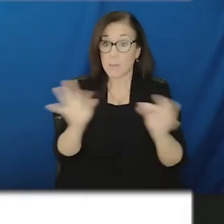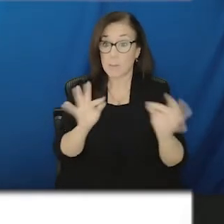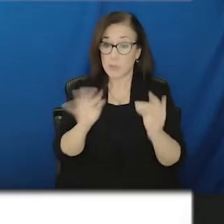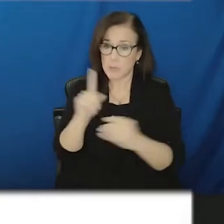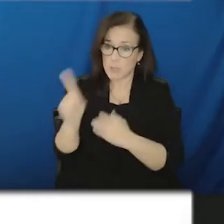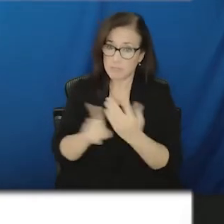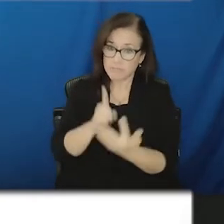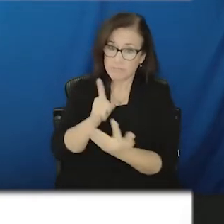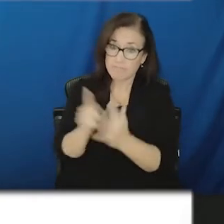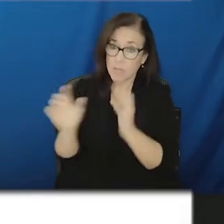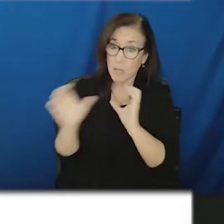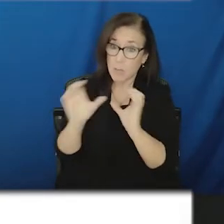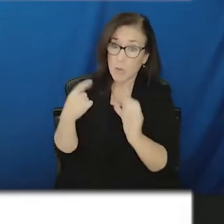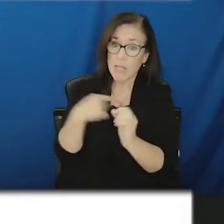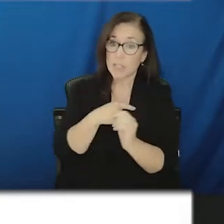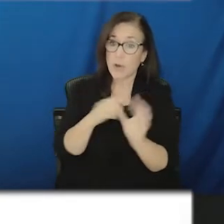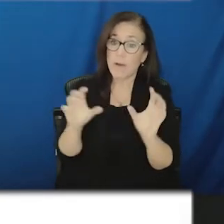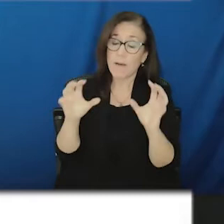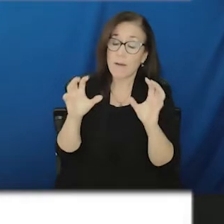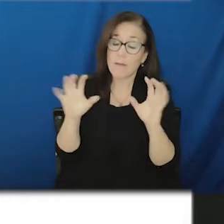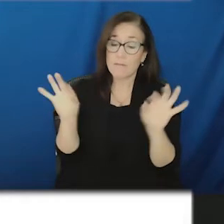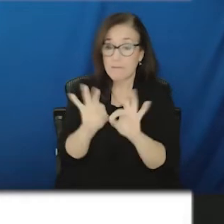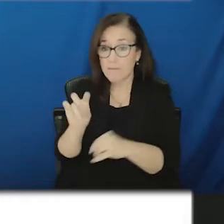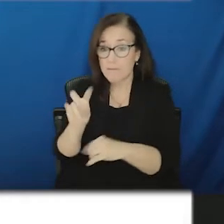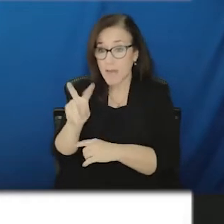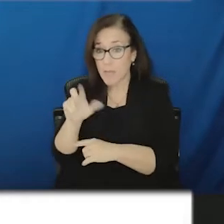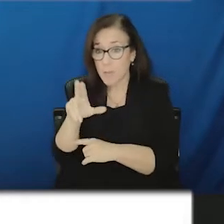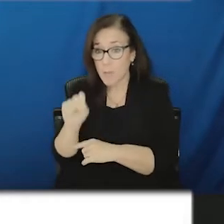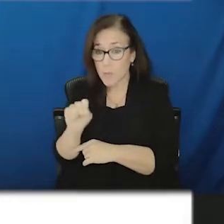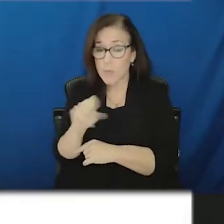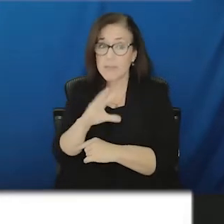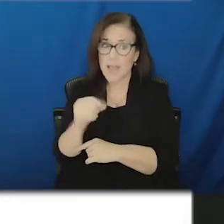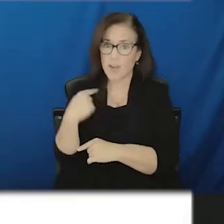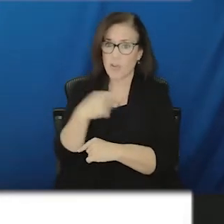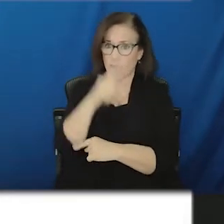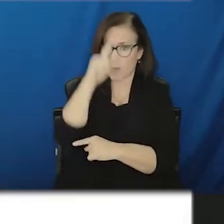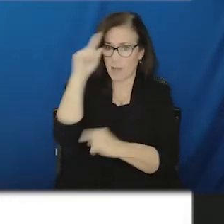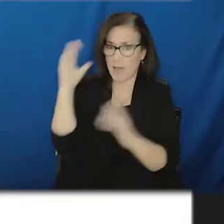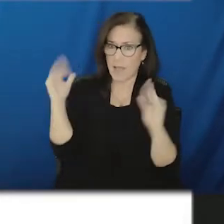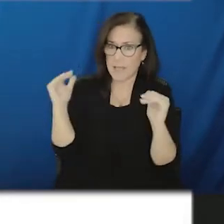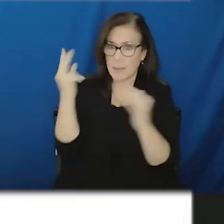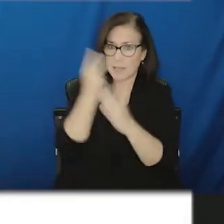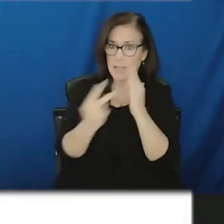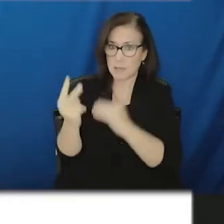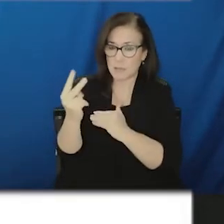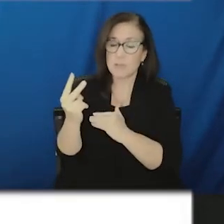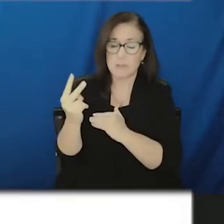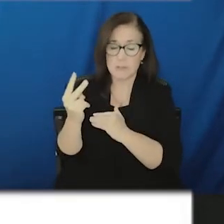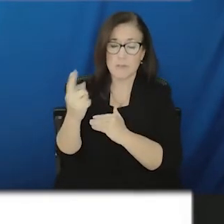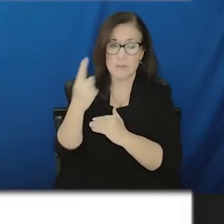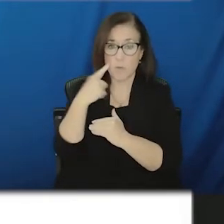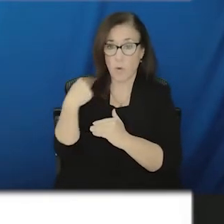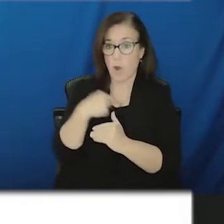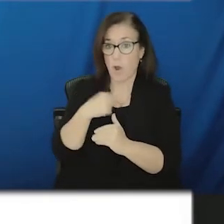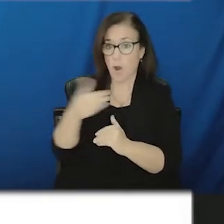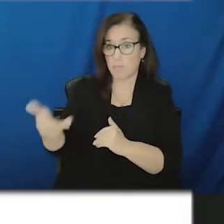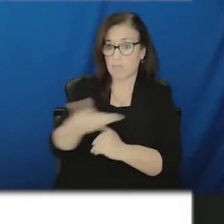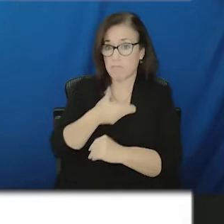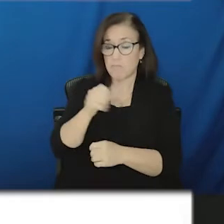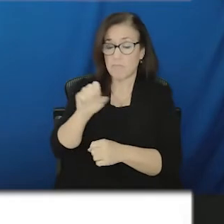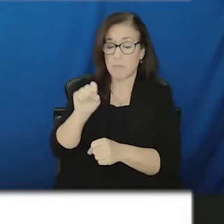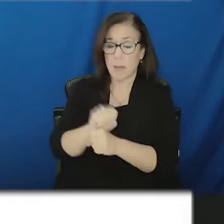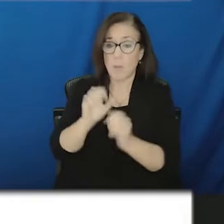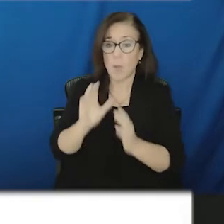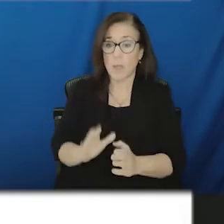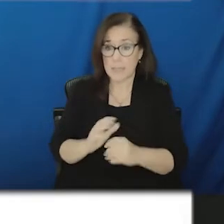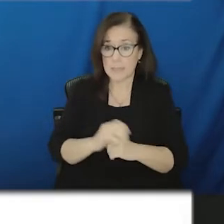as an organization, and it communicates our expectations of what we want our employees to carry out, the job